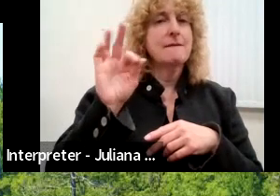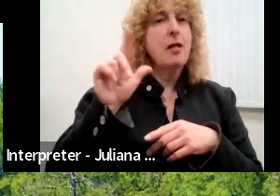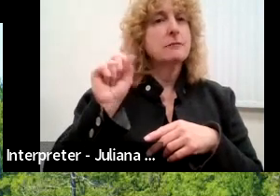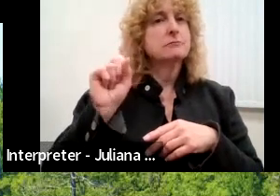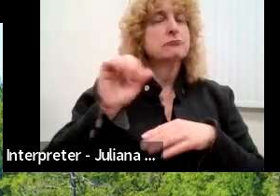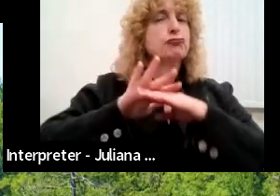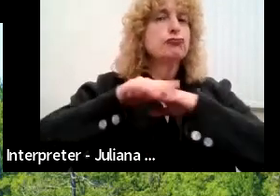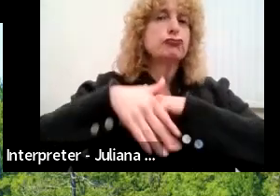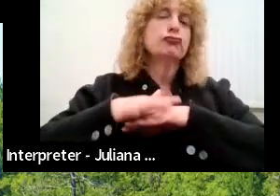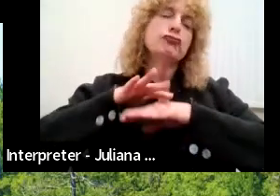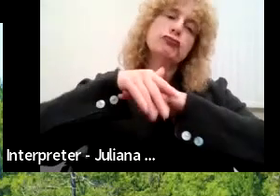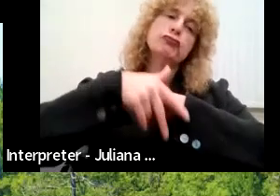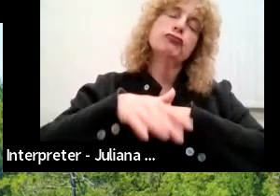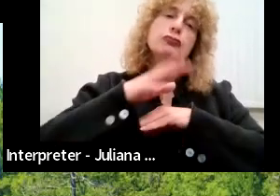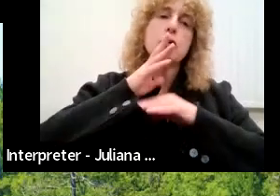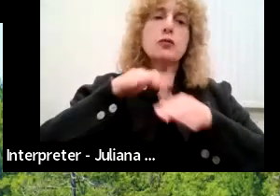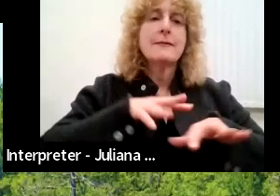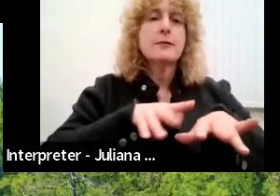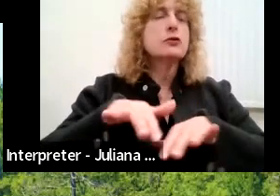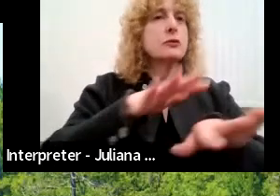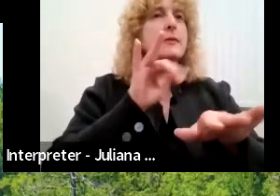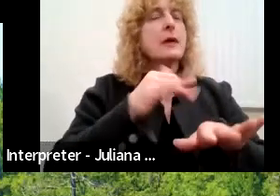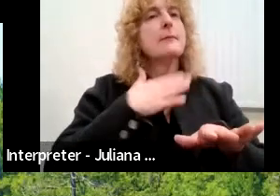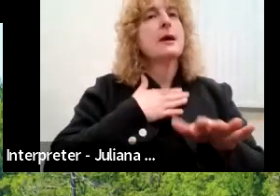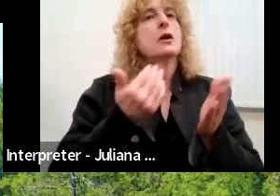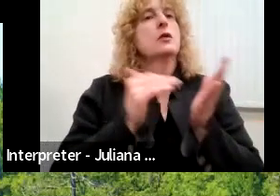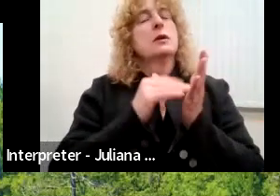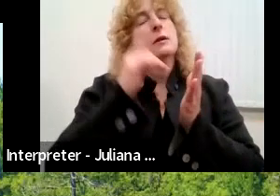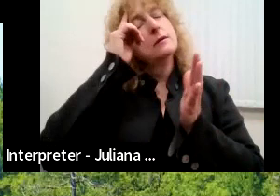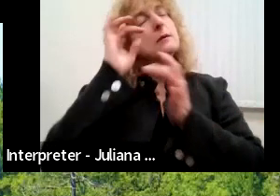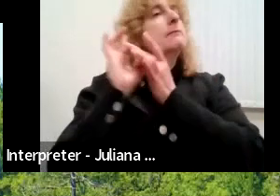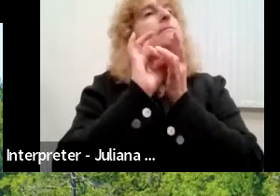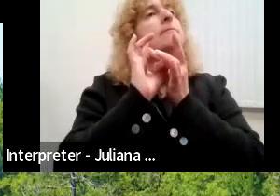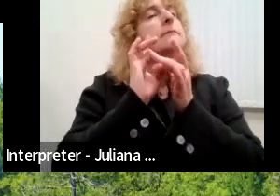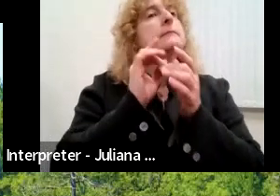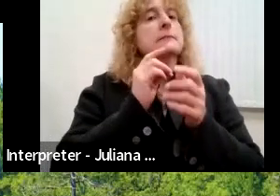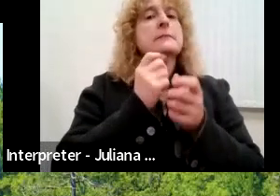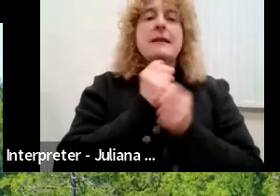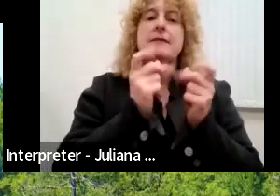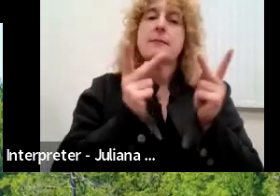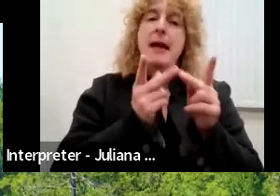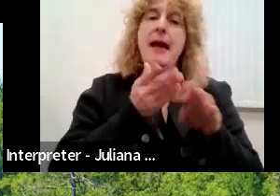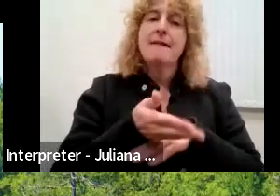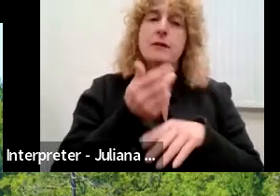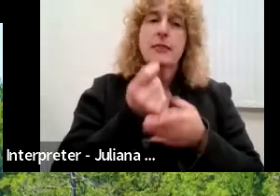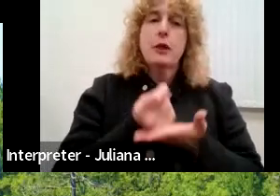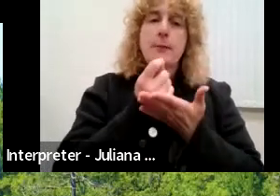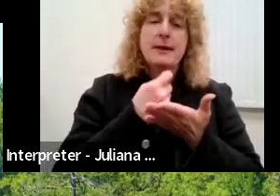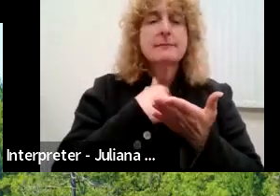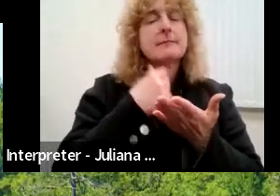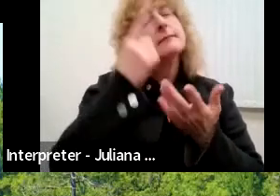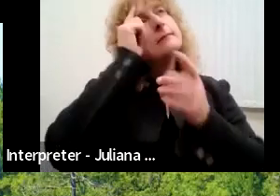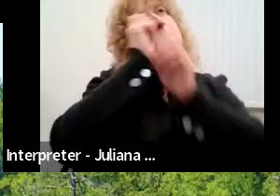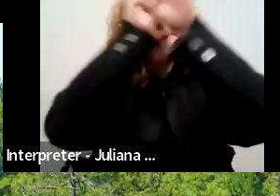like recenter and safe space after each therapy session. So I would imagine that I was there. I tried